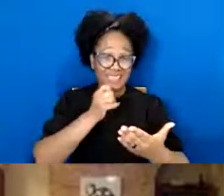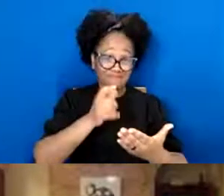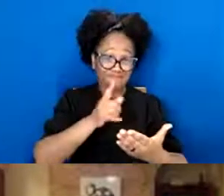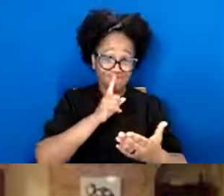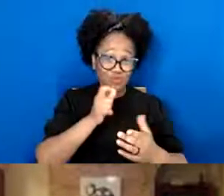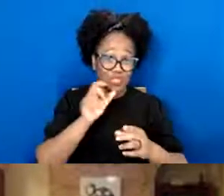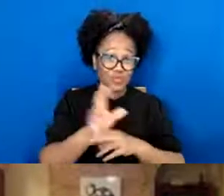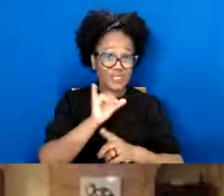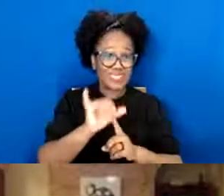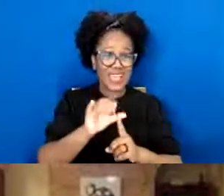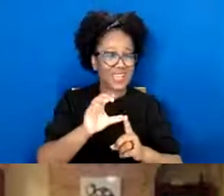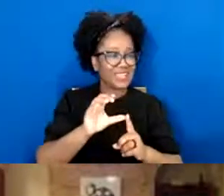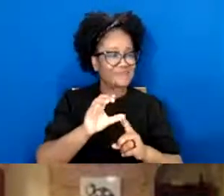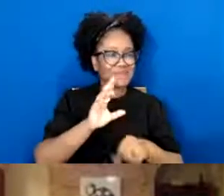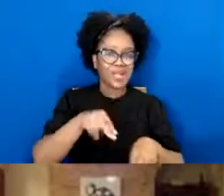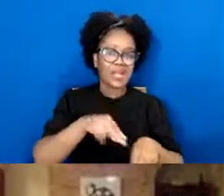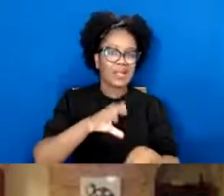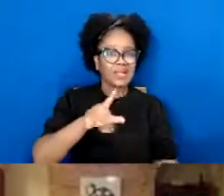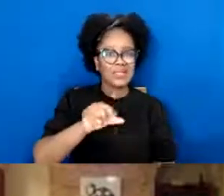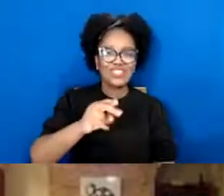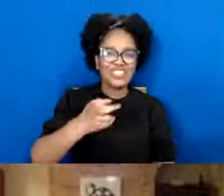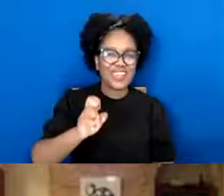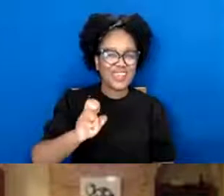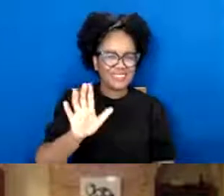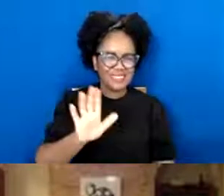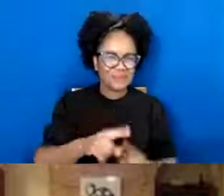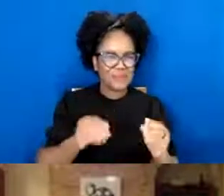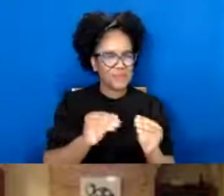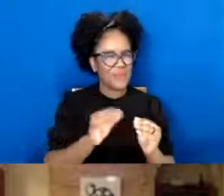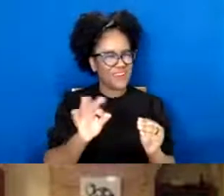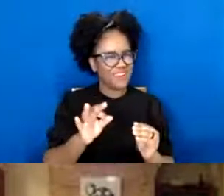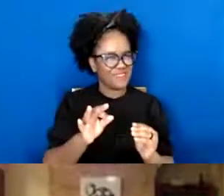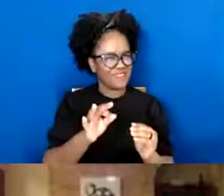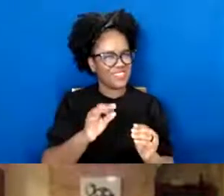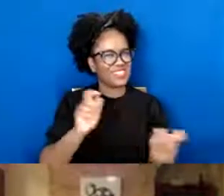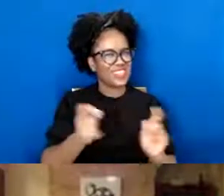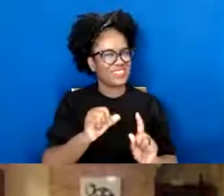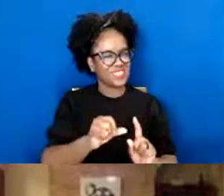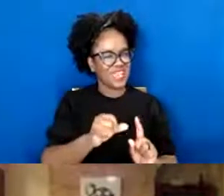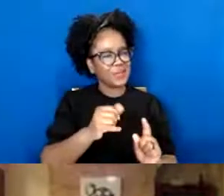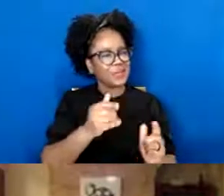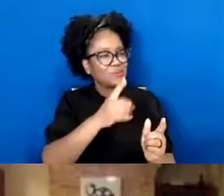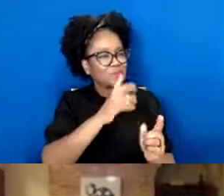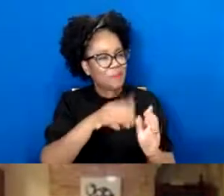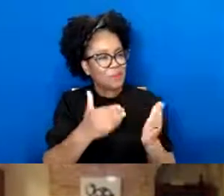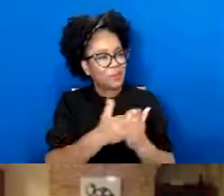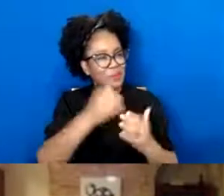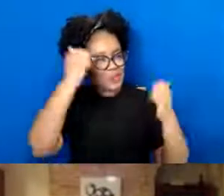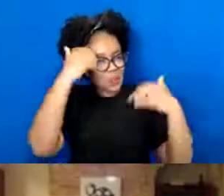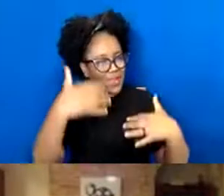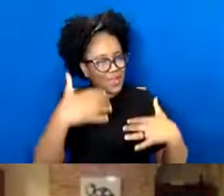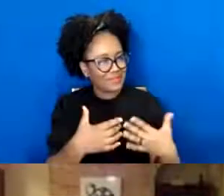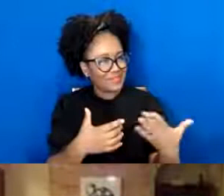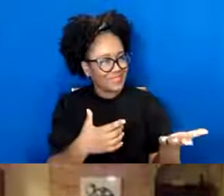do, right? But so talk to me more about new sweat. So, I know what my sweat feels like, but when you're